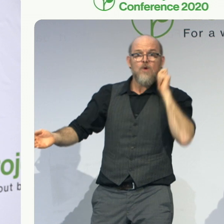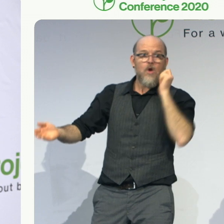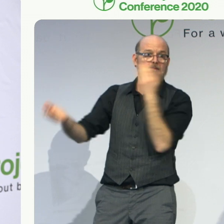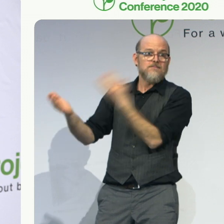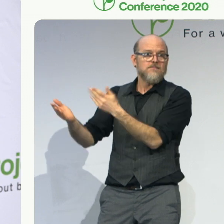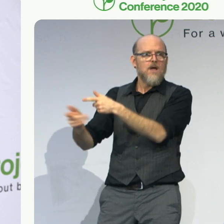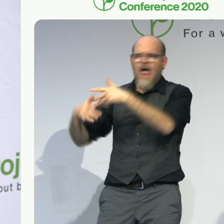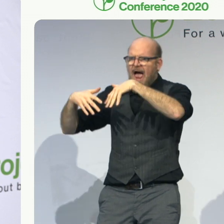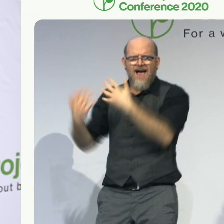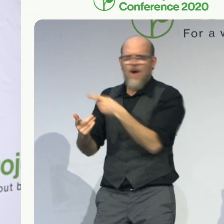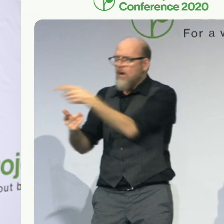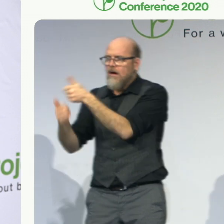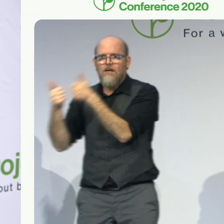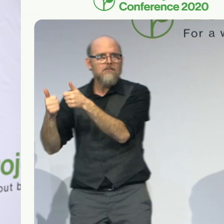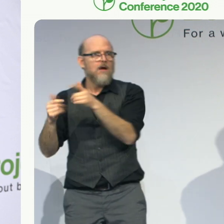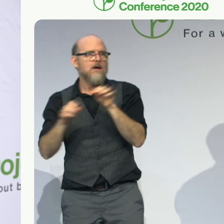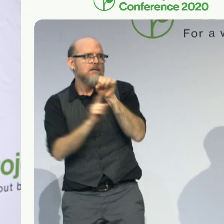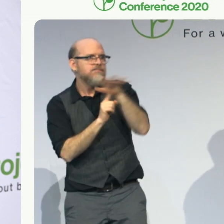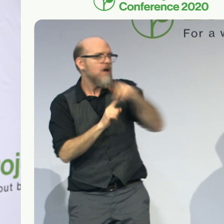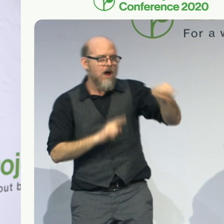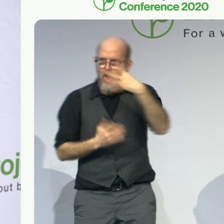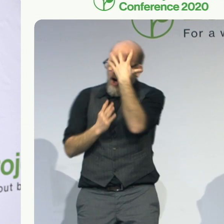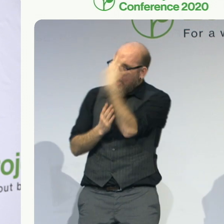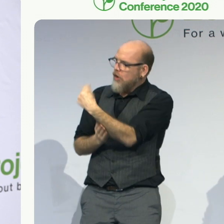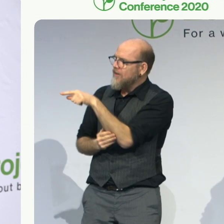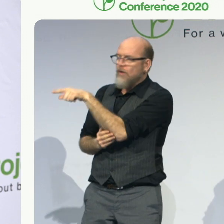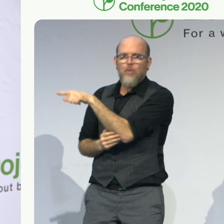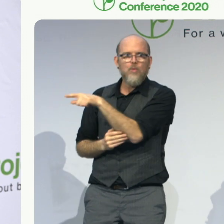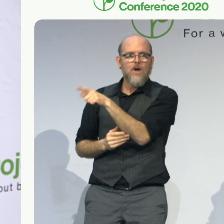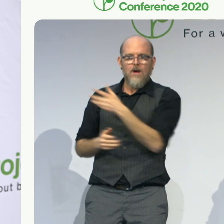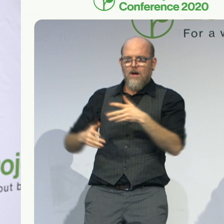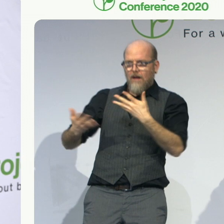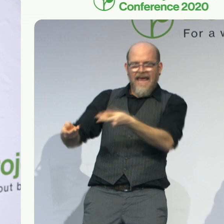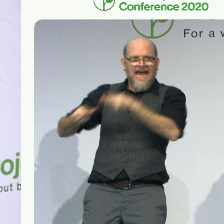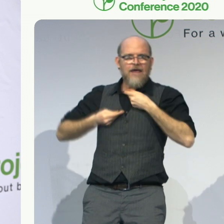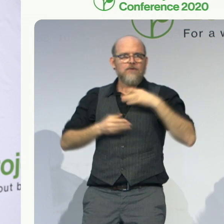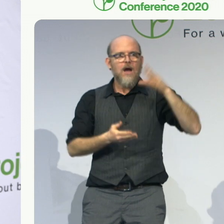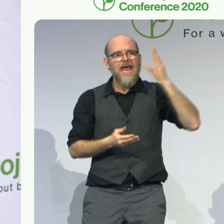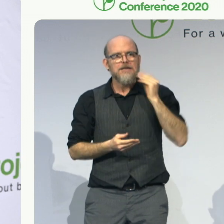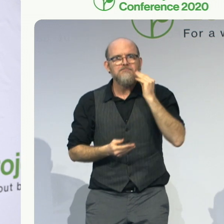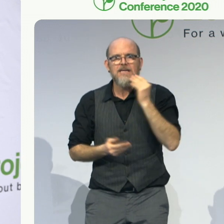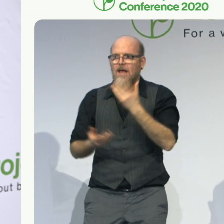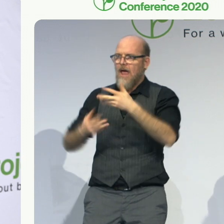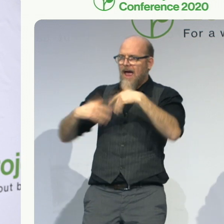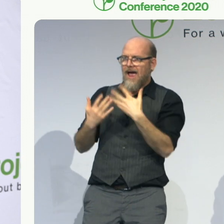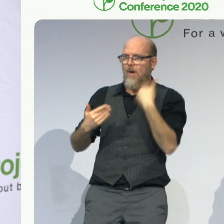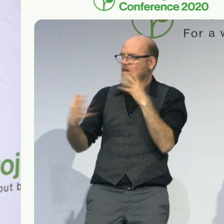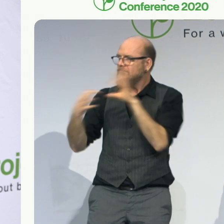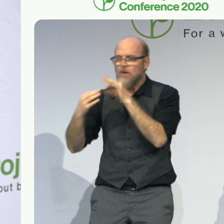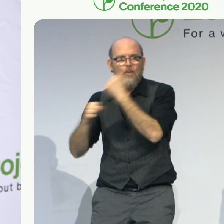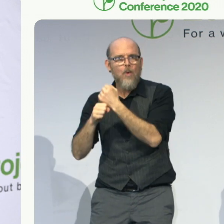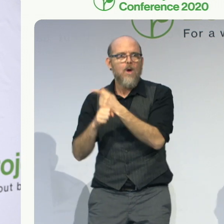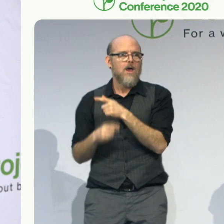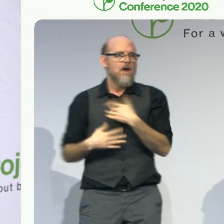how to look after their bodies, and Alia grew, and we grew with her in knowledge